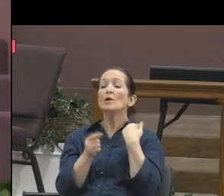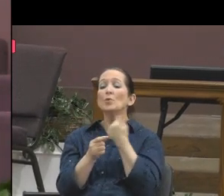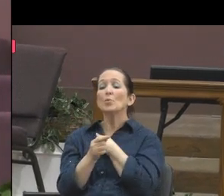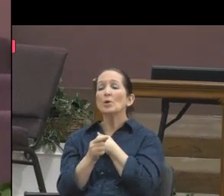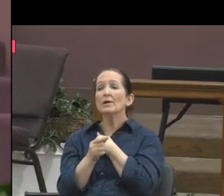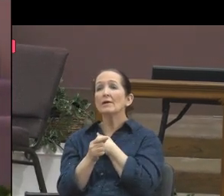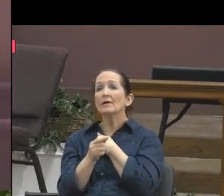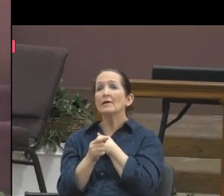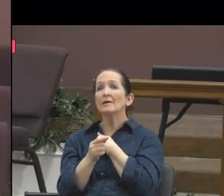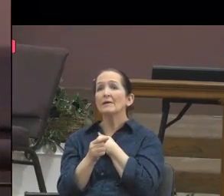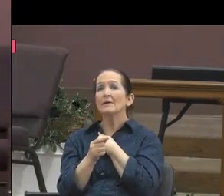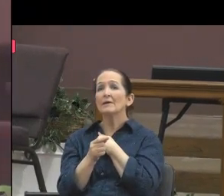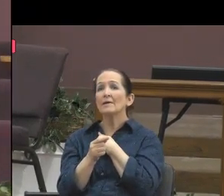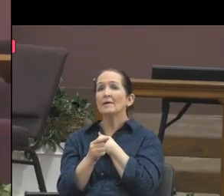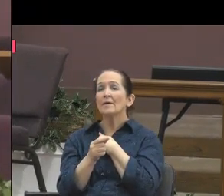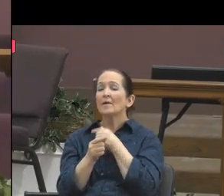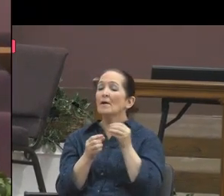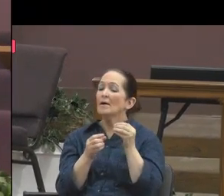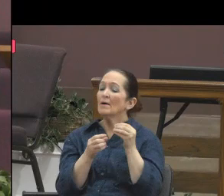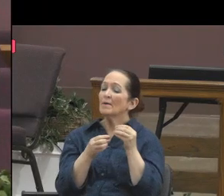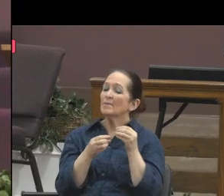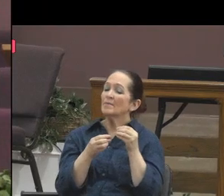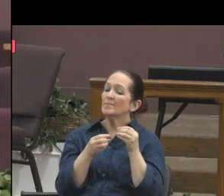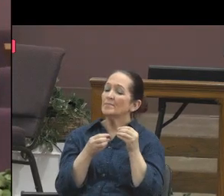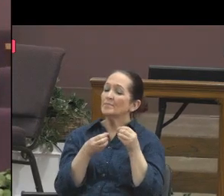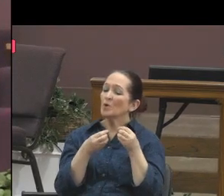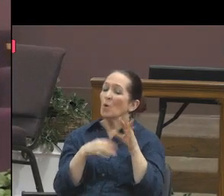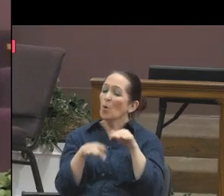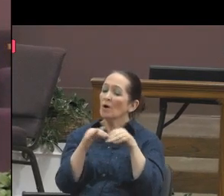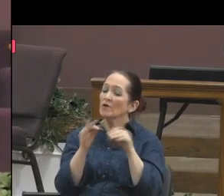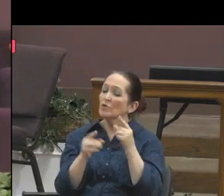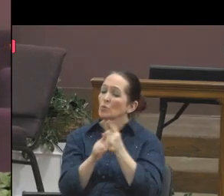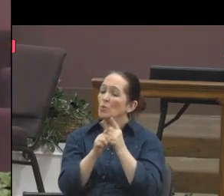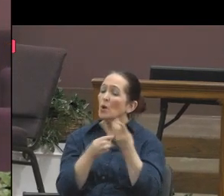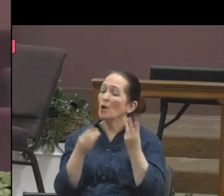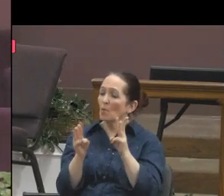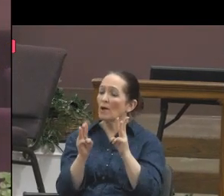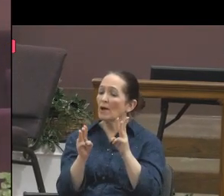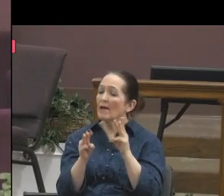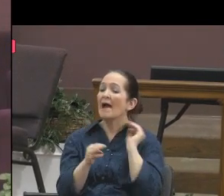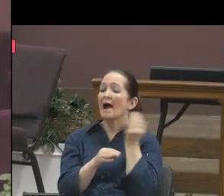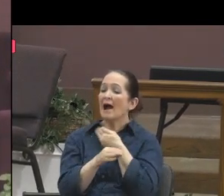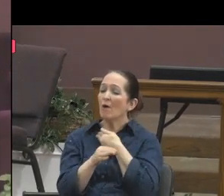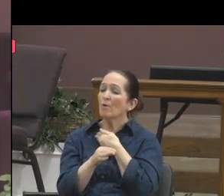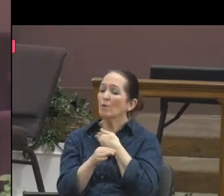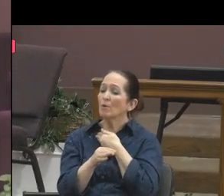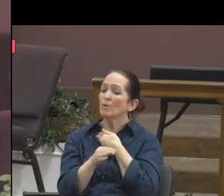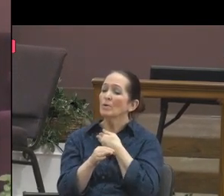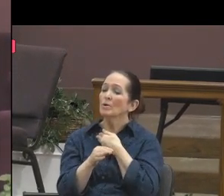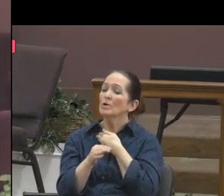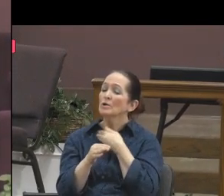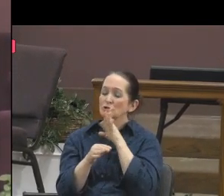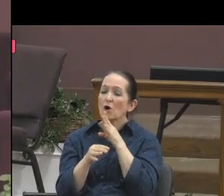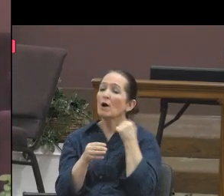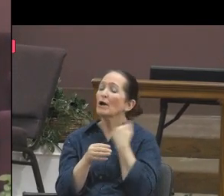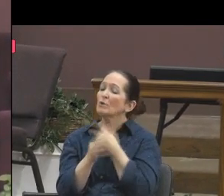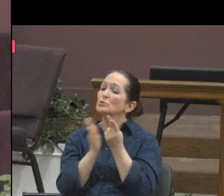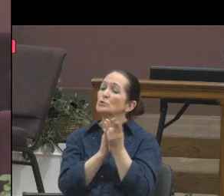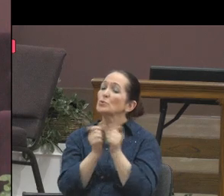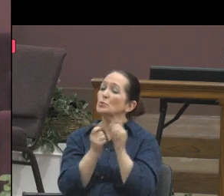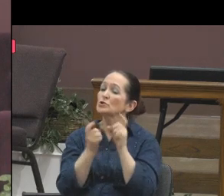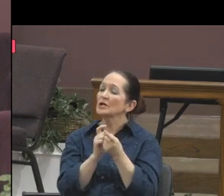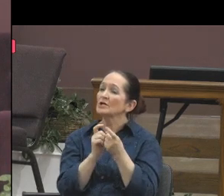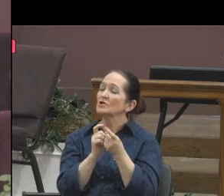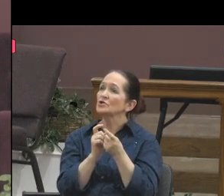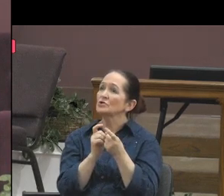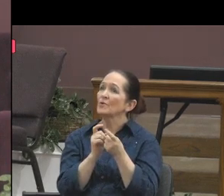will impact the world and will change it. And unity will be a reality again. I don't believe it's